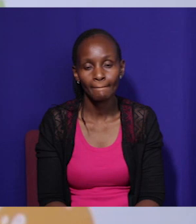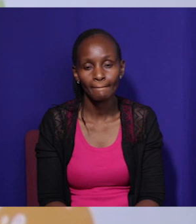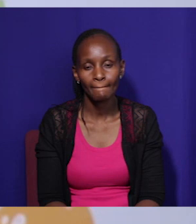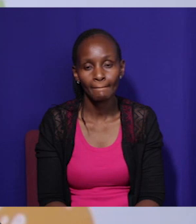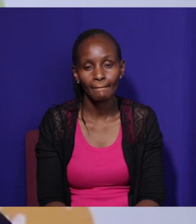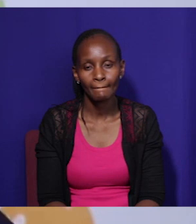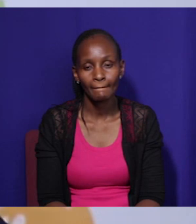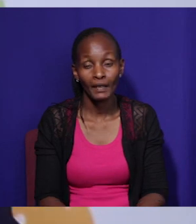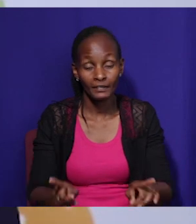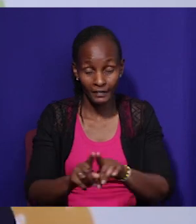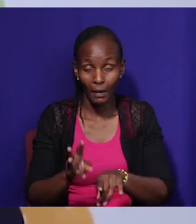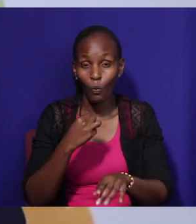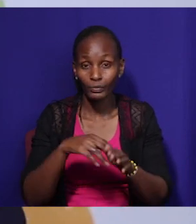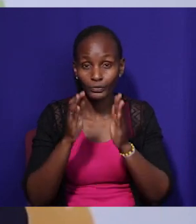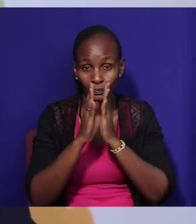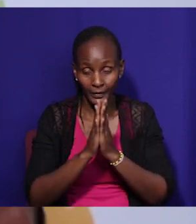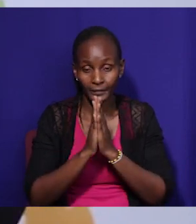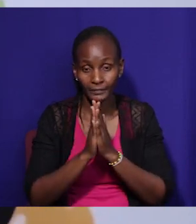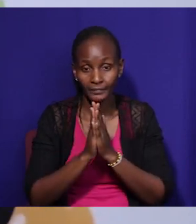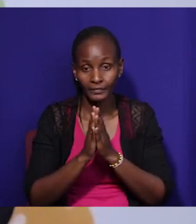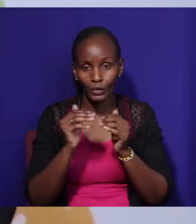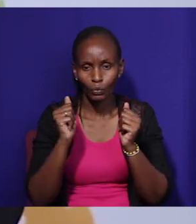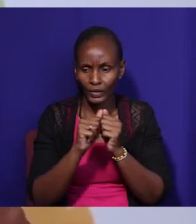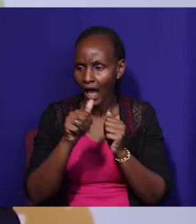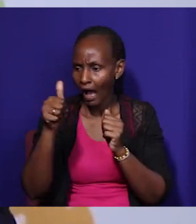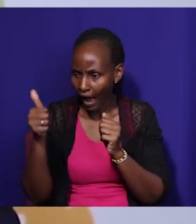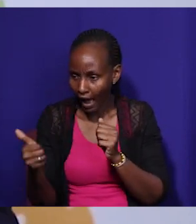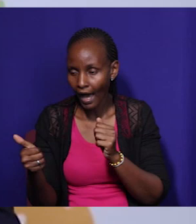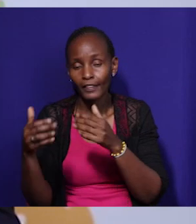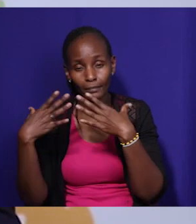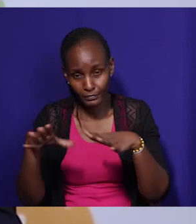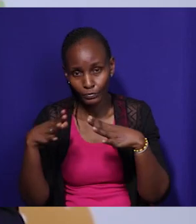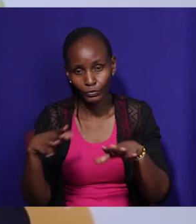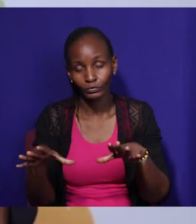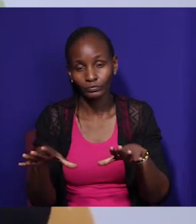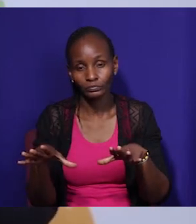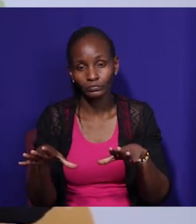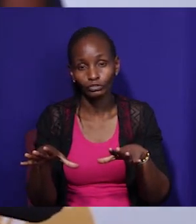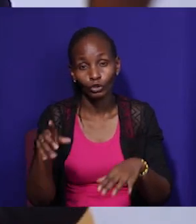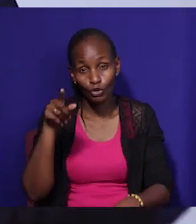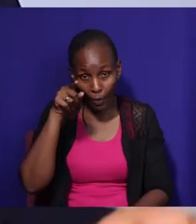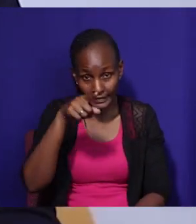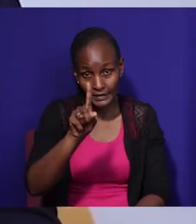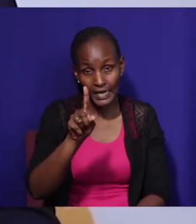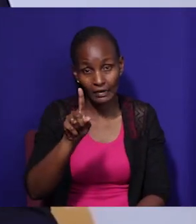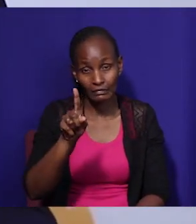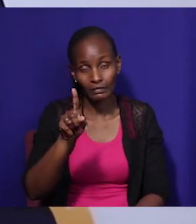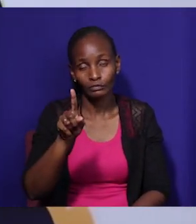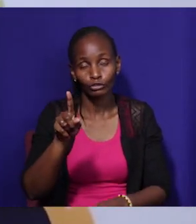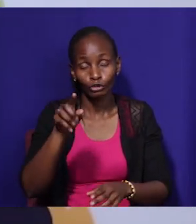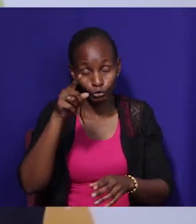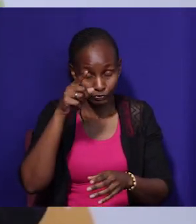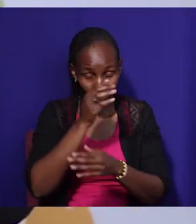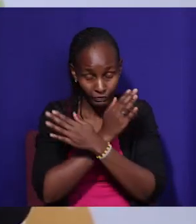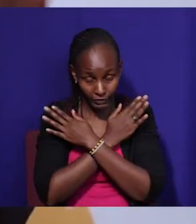I'd also like to pray with another group of people. You're already friends of